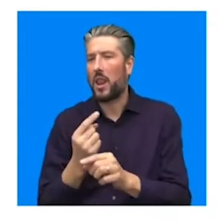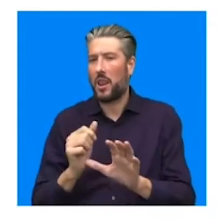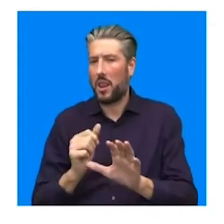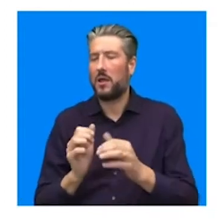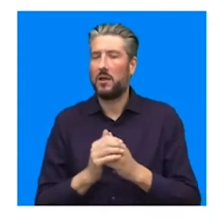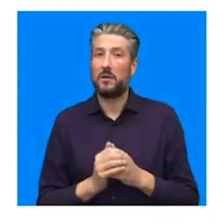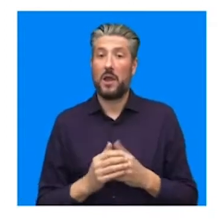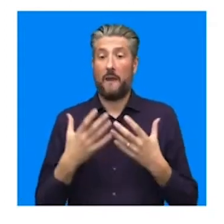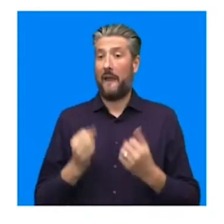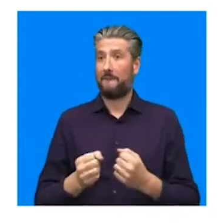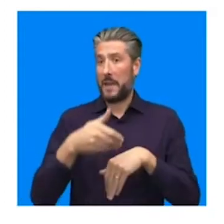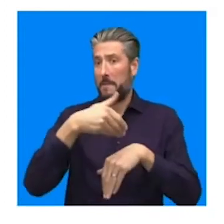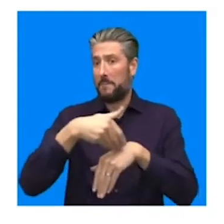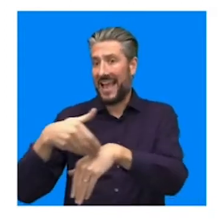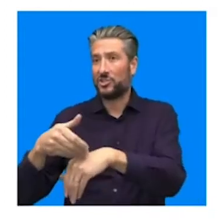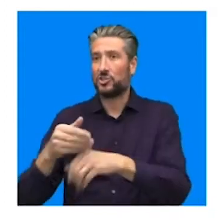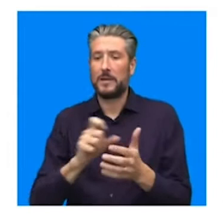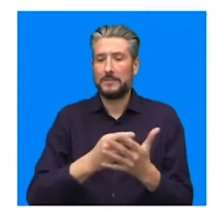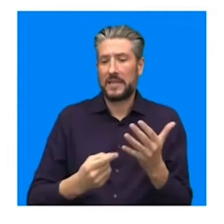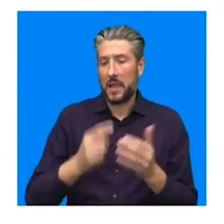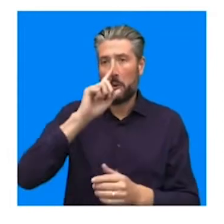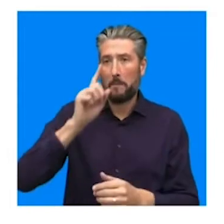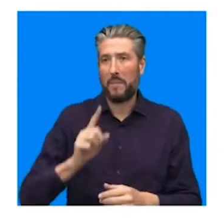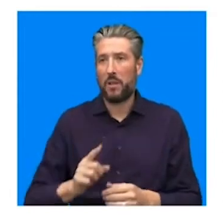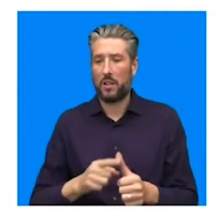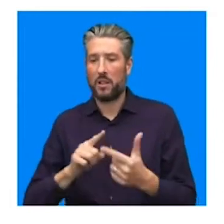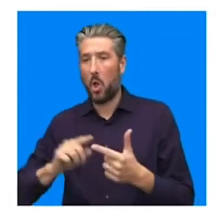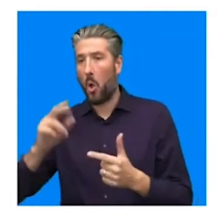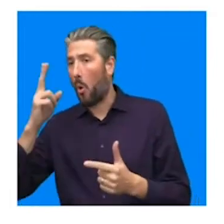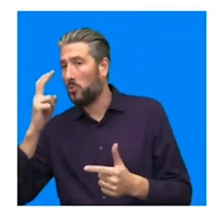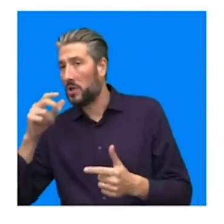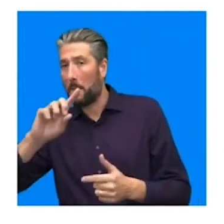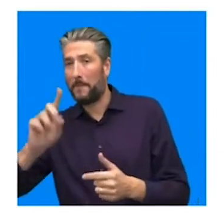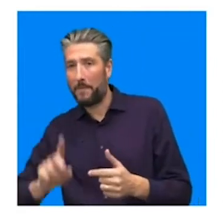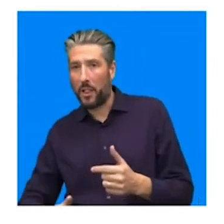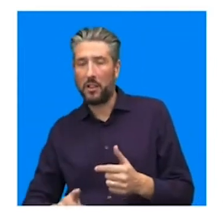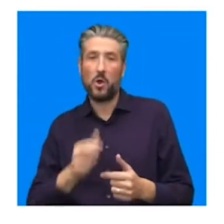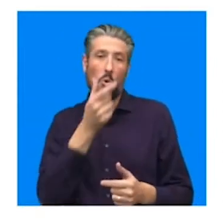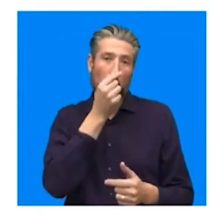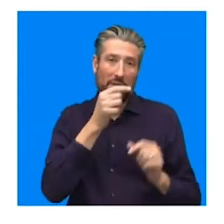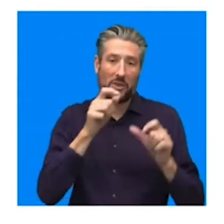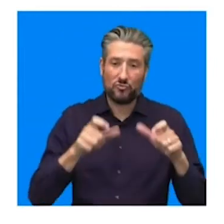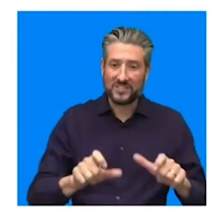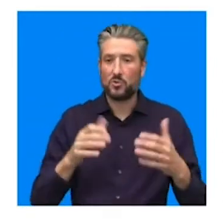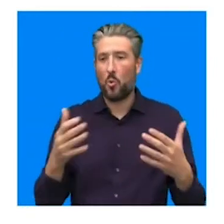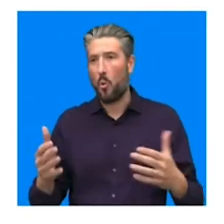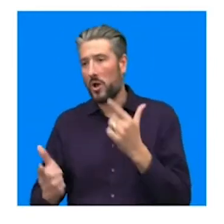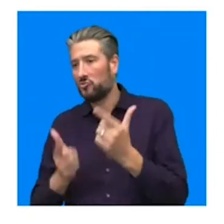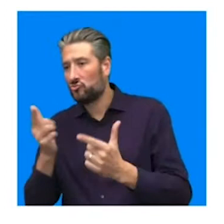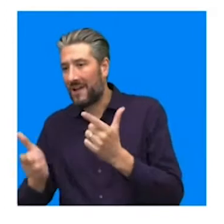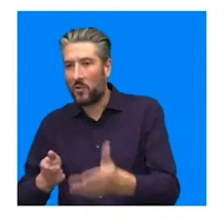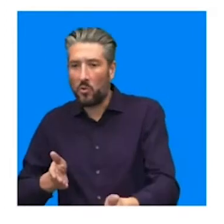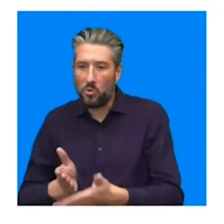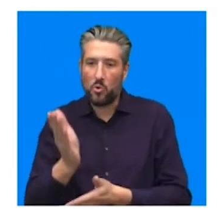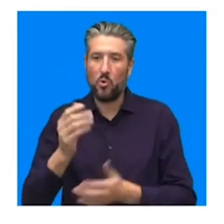for people with disabilities and older people who are either residents of that city or passing through that city or working in that city. And